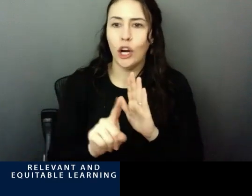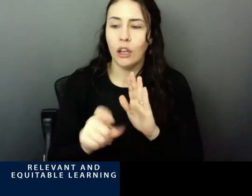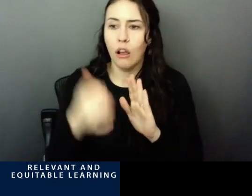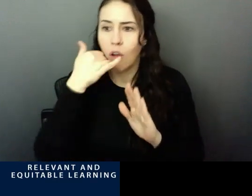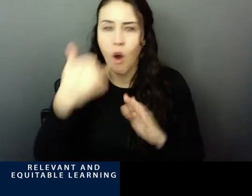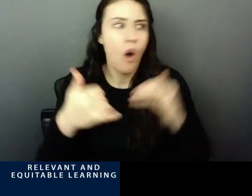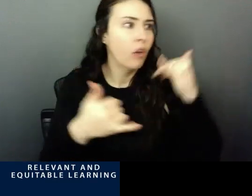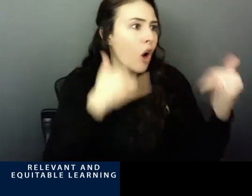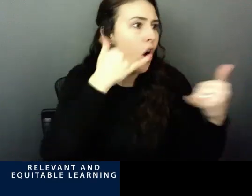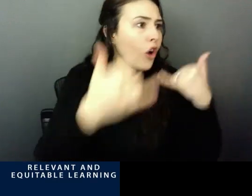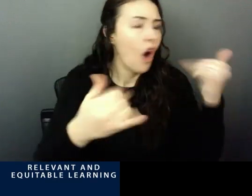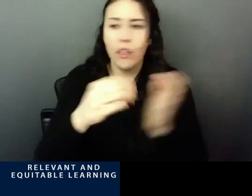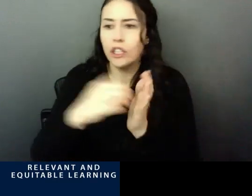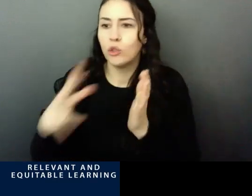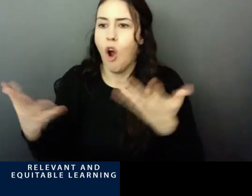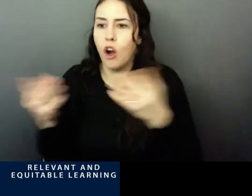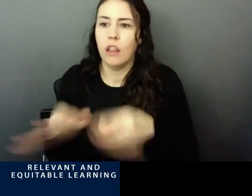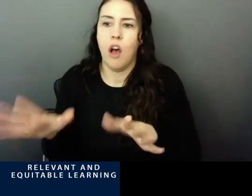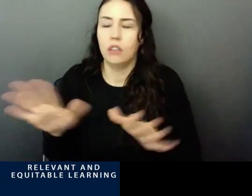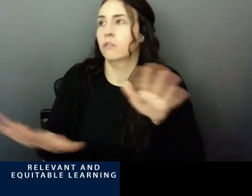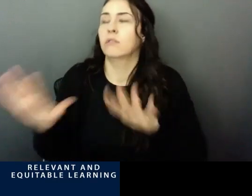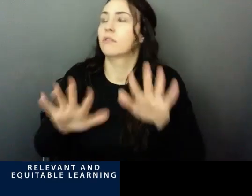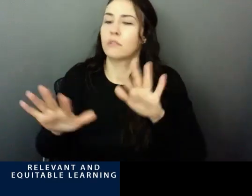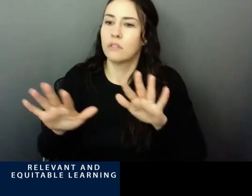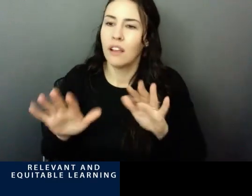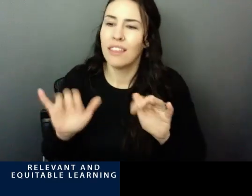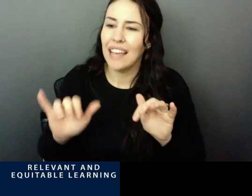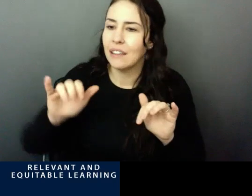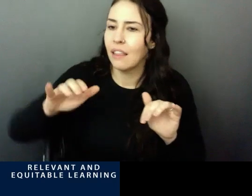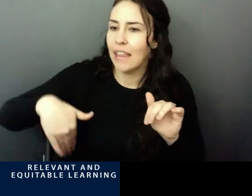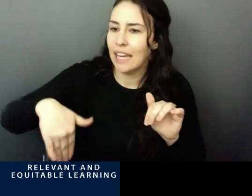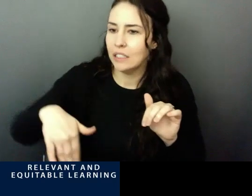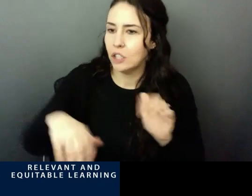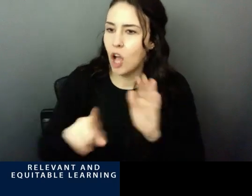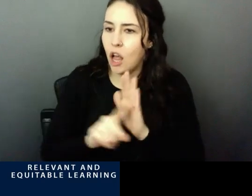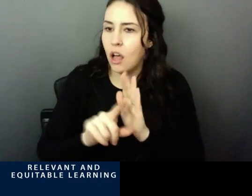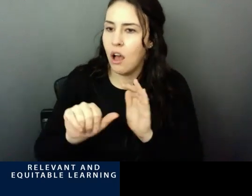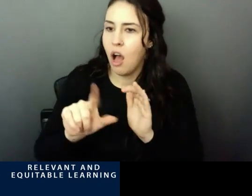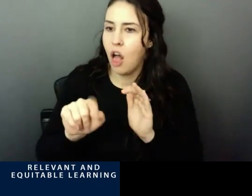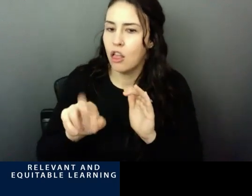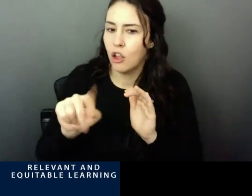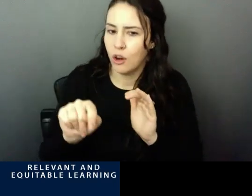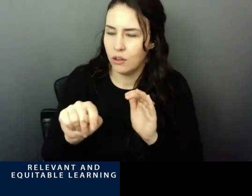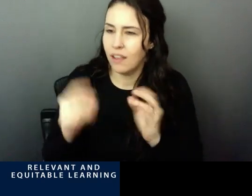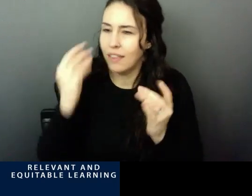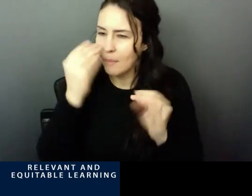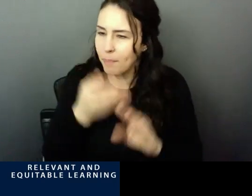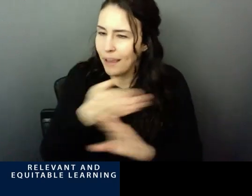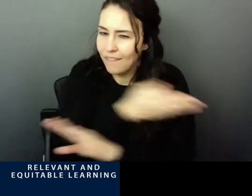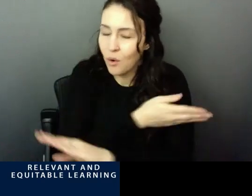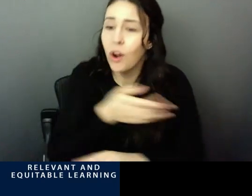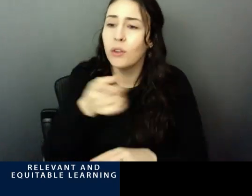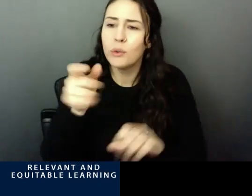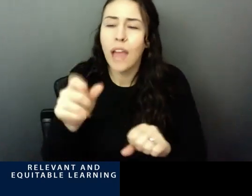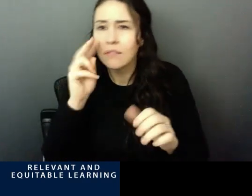lost. That's not early alert, that's like late alert. Really thinking prior to, what can you project down the road with high